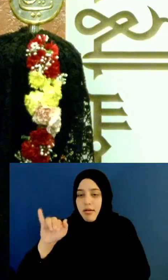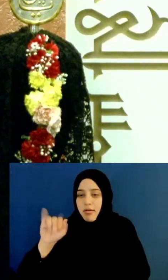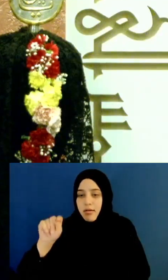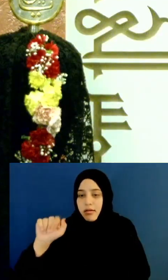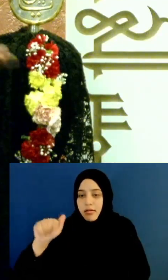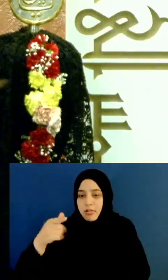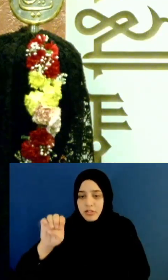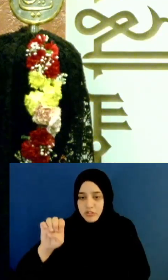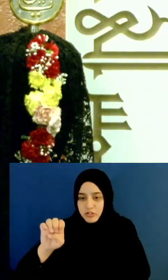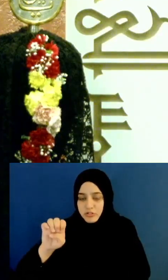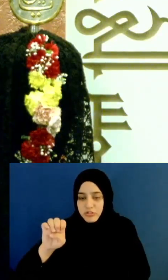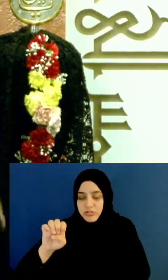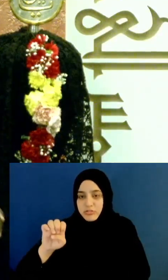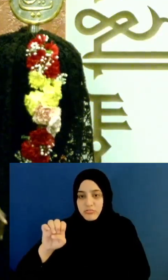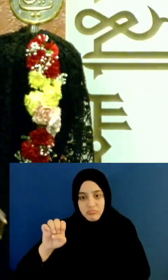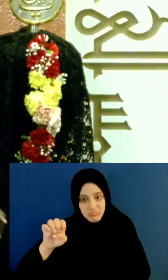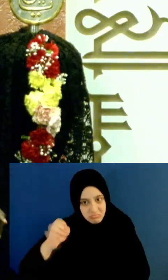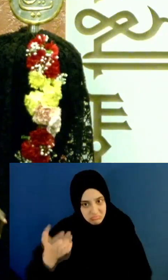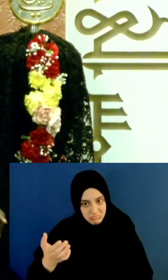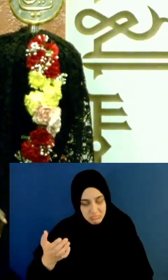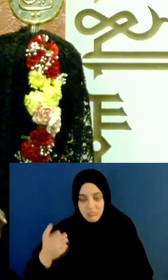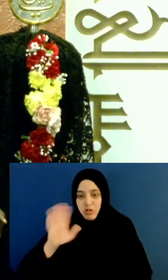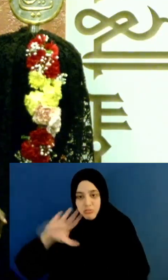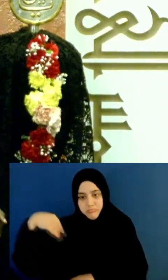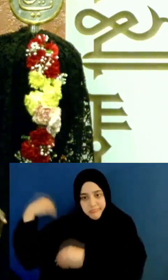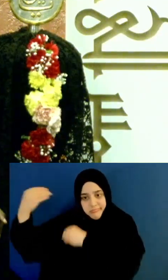We all have our heritages, isn't it?